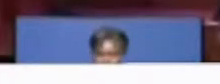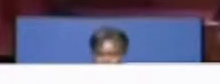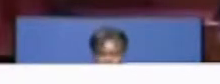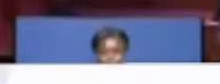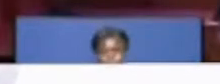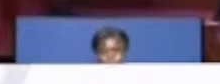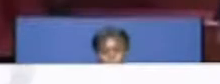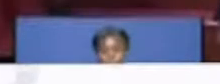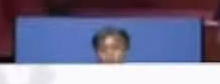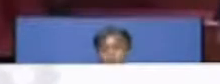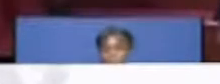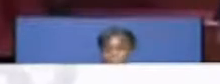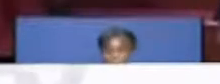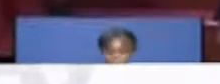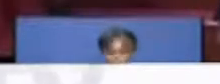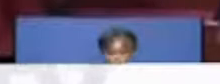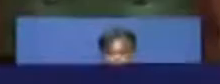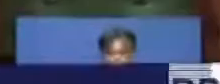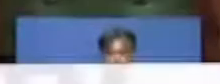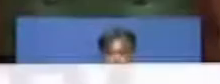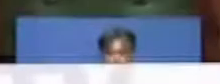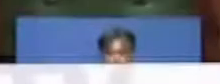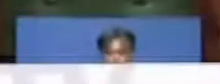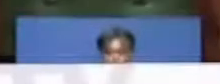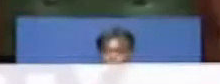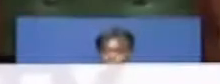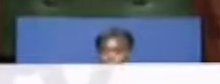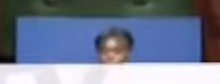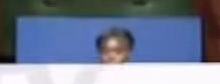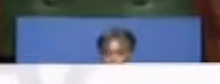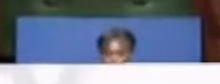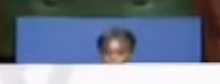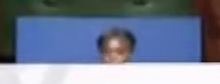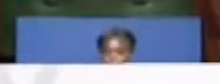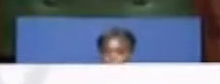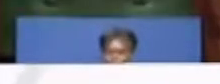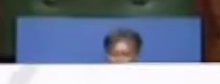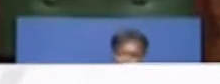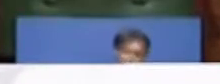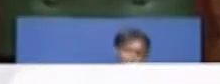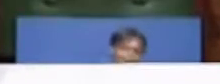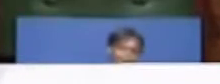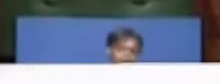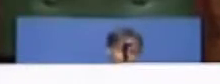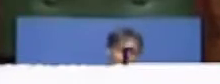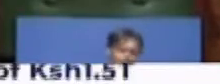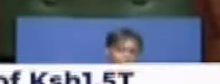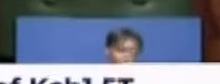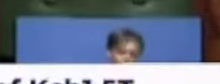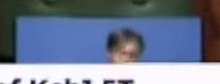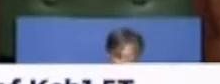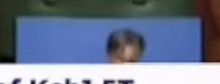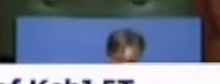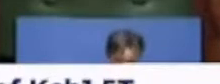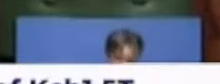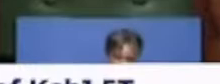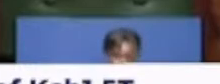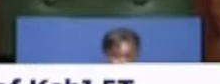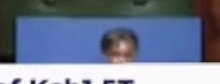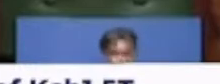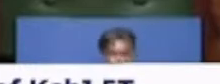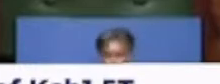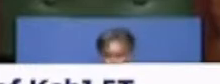My administration, as I mentioned earlier, has increased this allocation to 30%, but this only